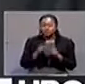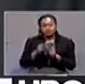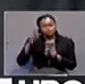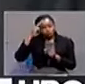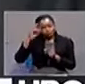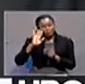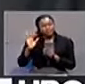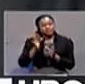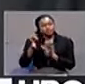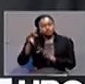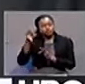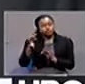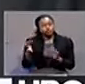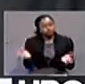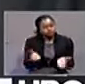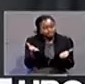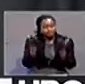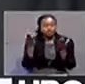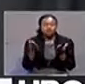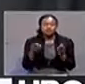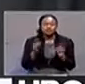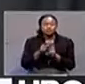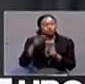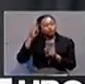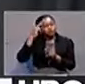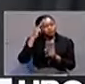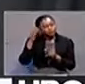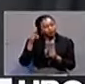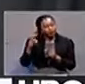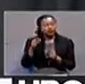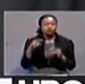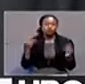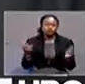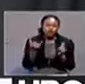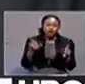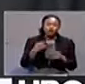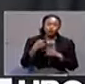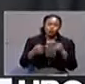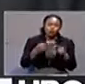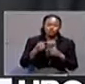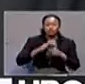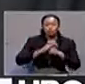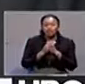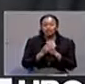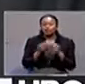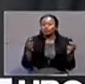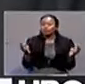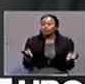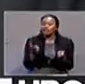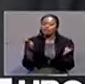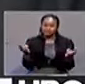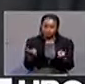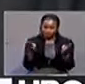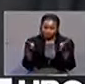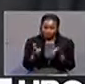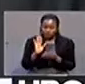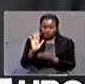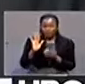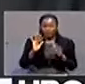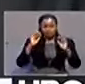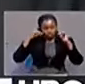inspiration. He's remembered for trying to make the welfare of his